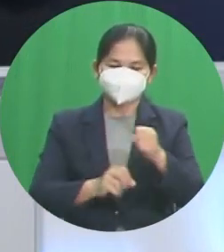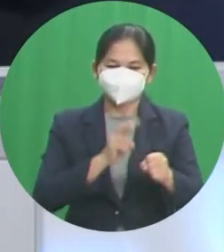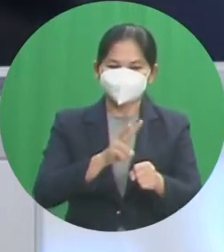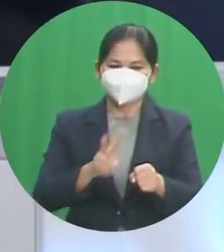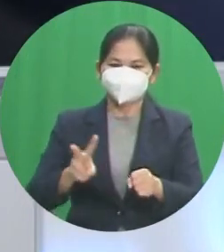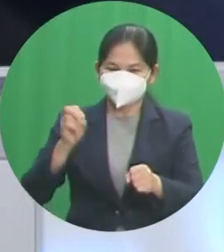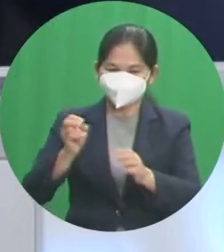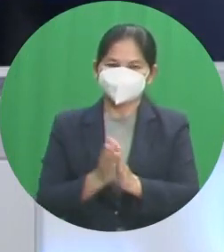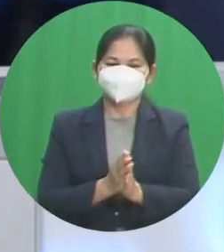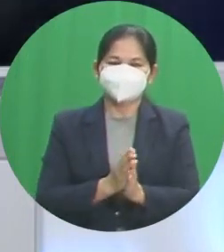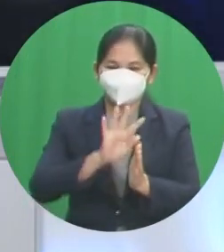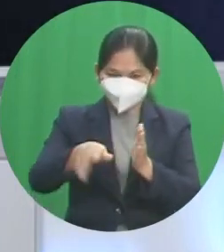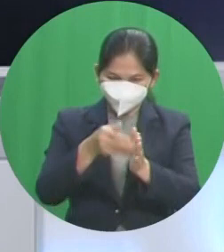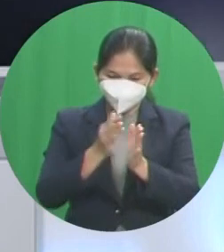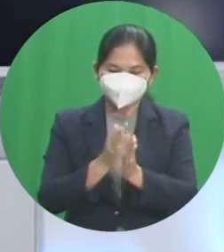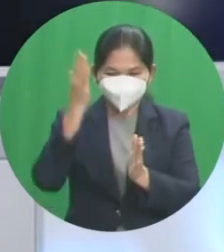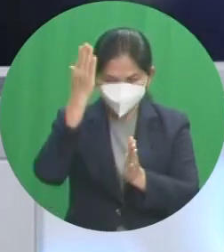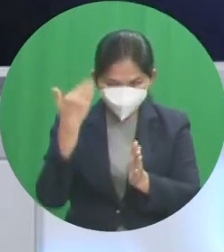2020